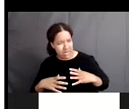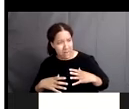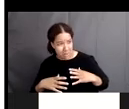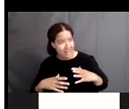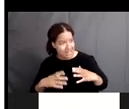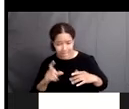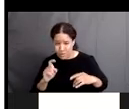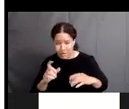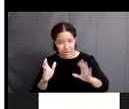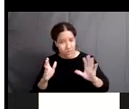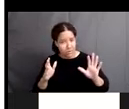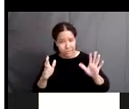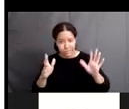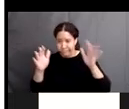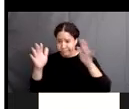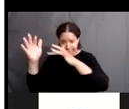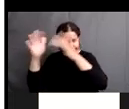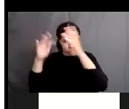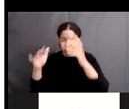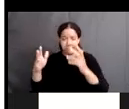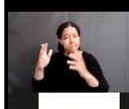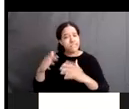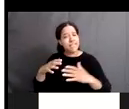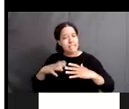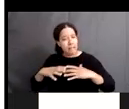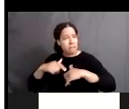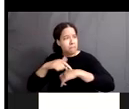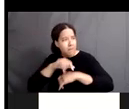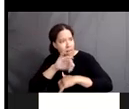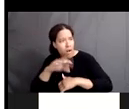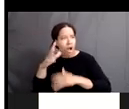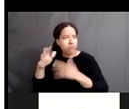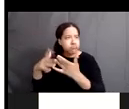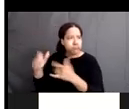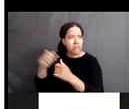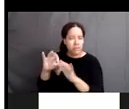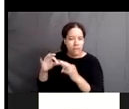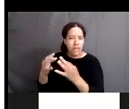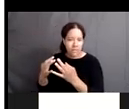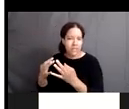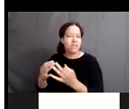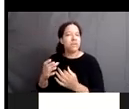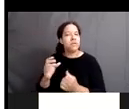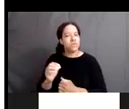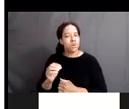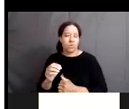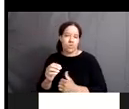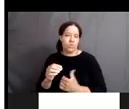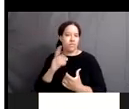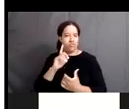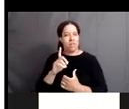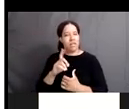go and do this, or, have some time with the family. And, so there is some accountability from other